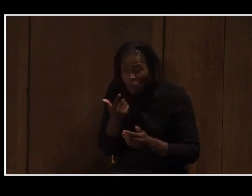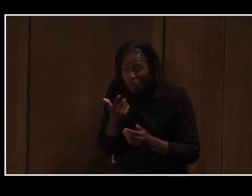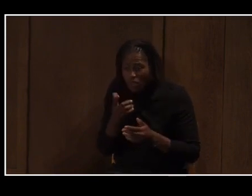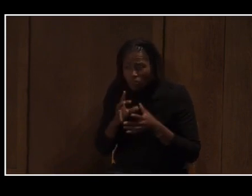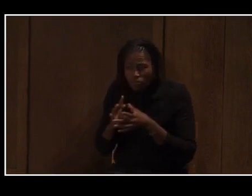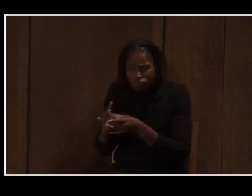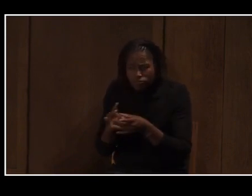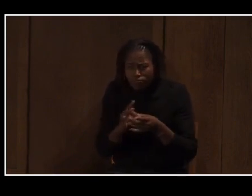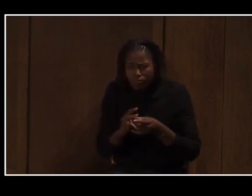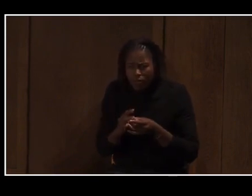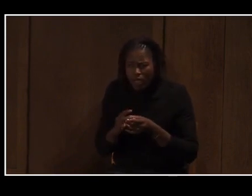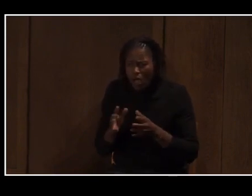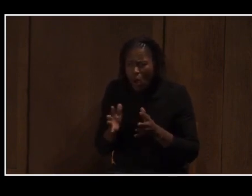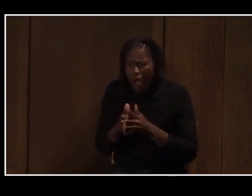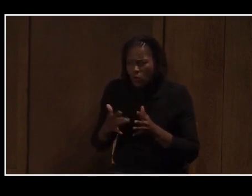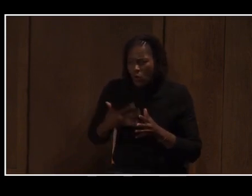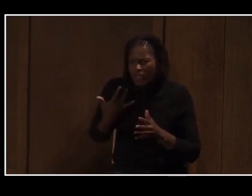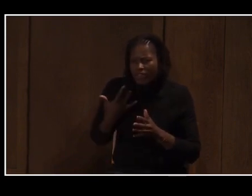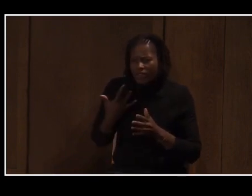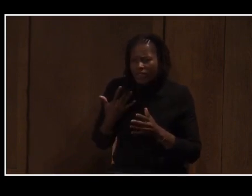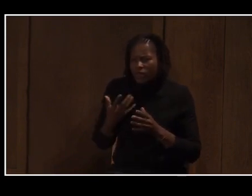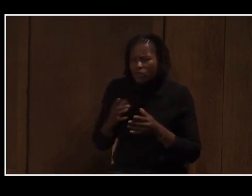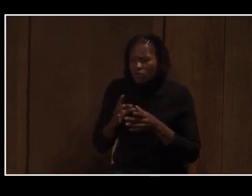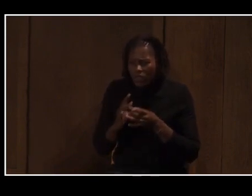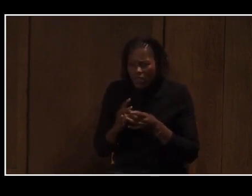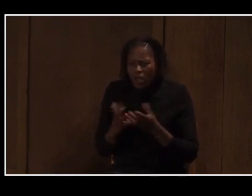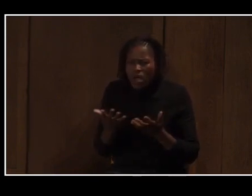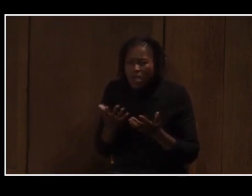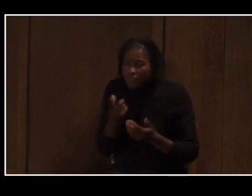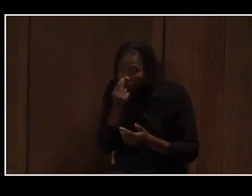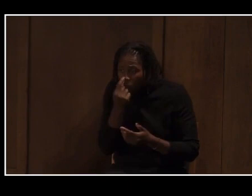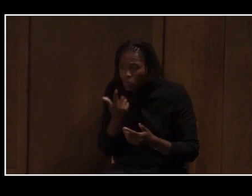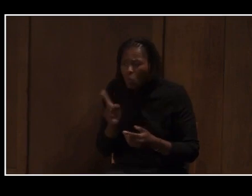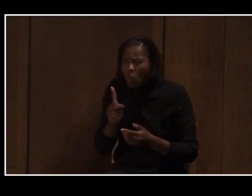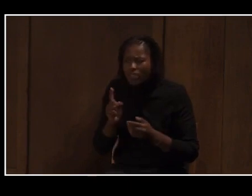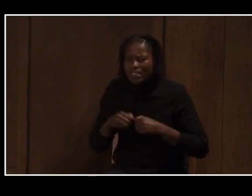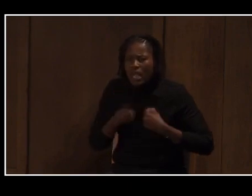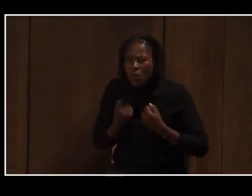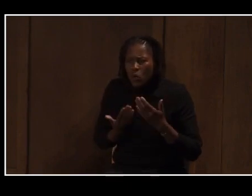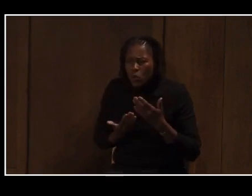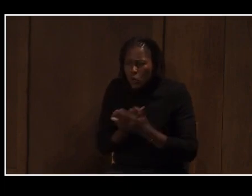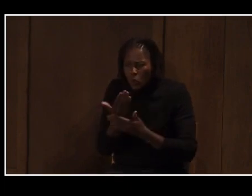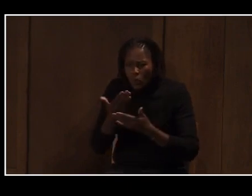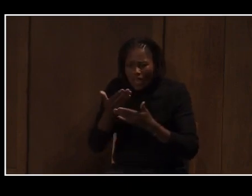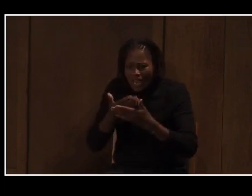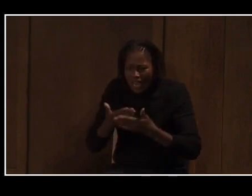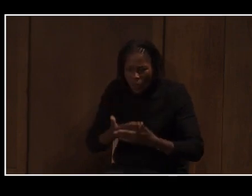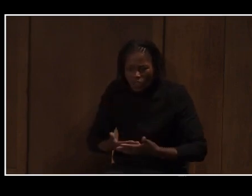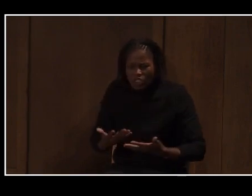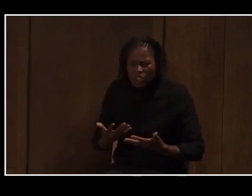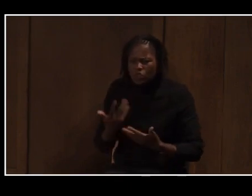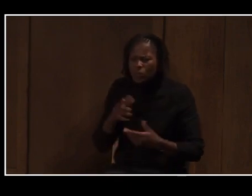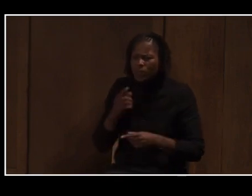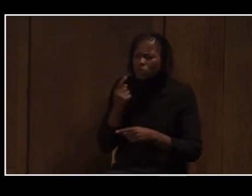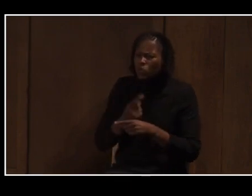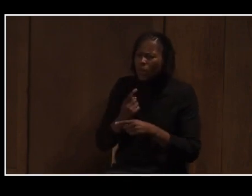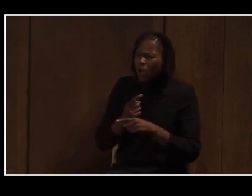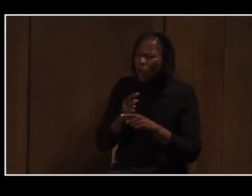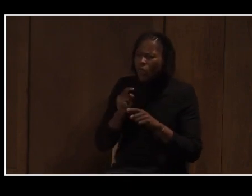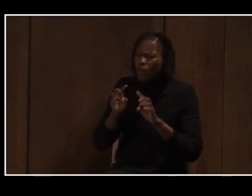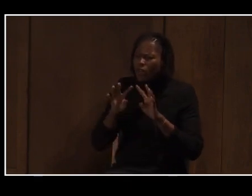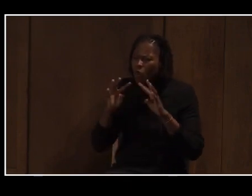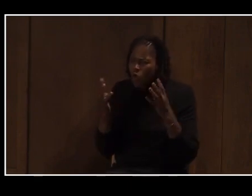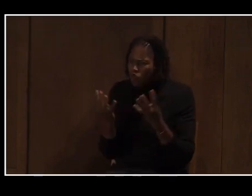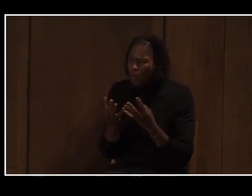that's the case, what are the new urban languages? You know, what are the new political forums which you spoke about? You know, how we